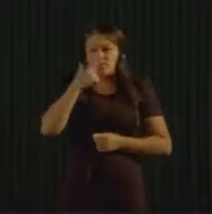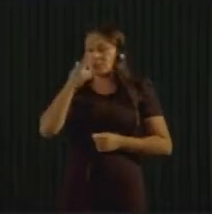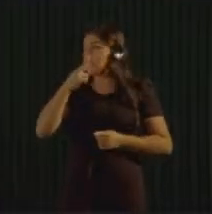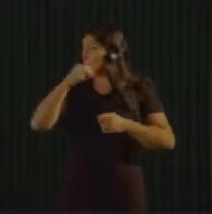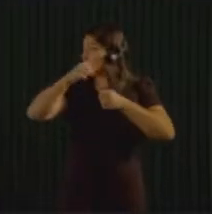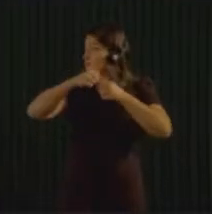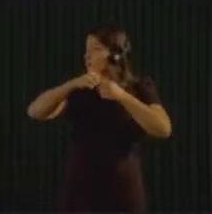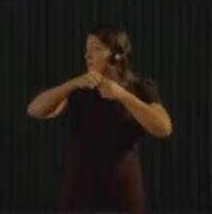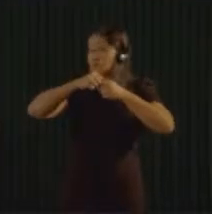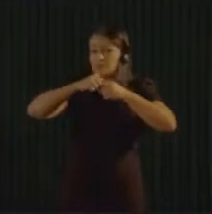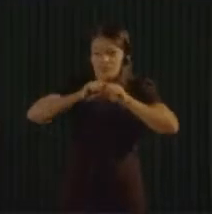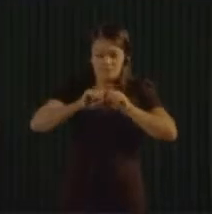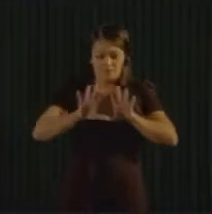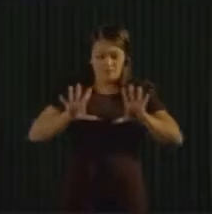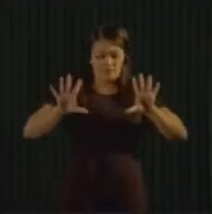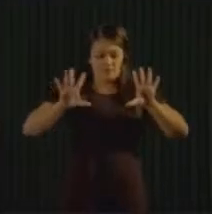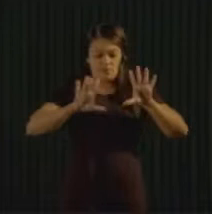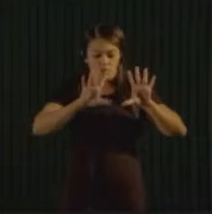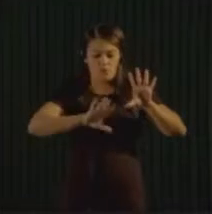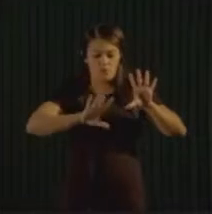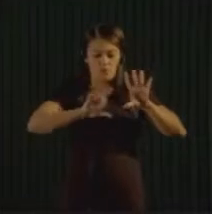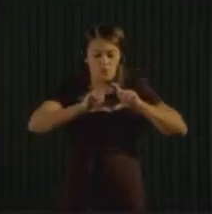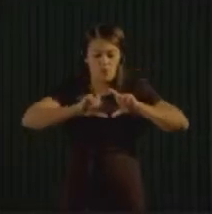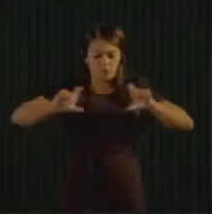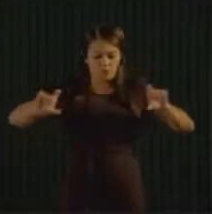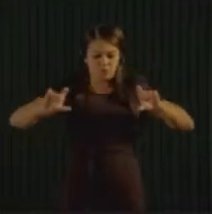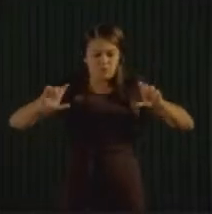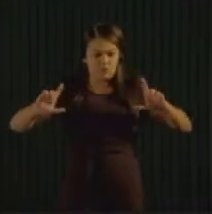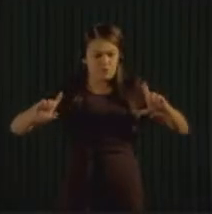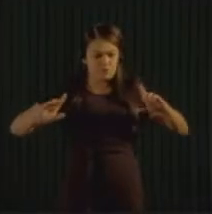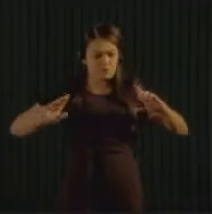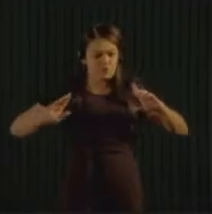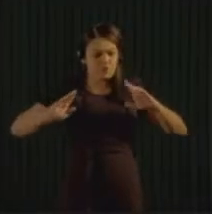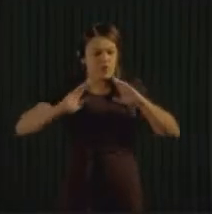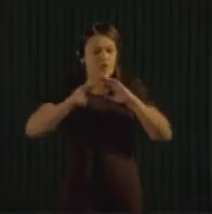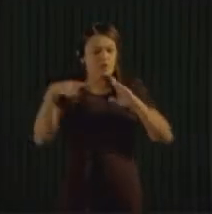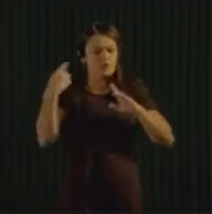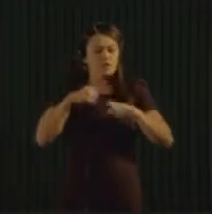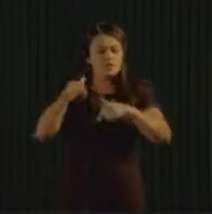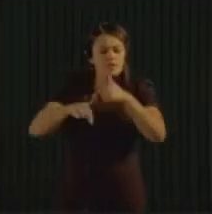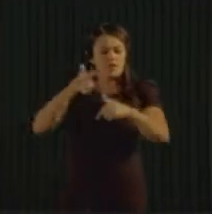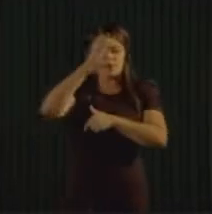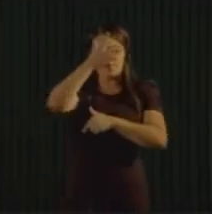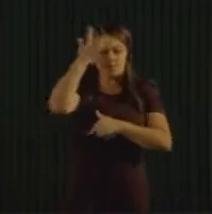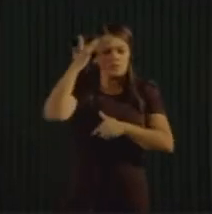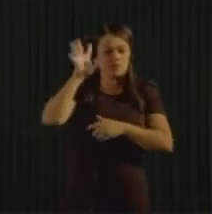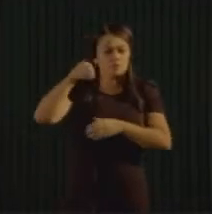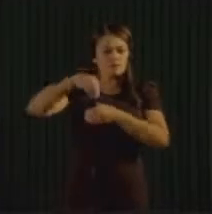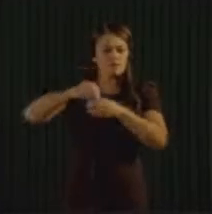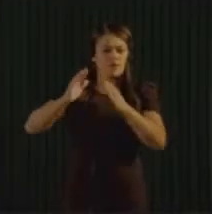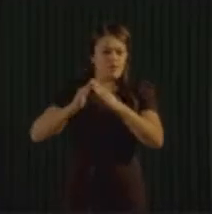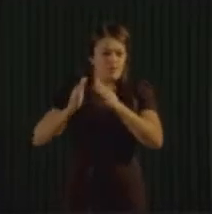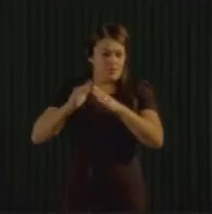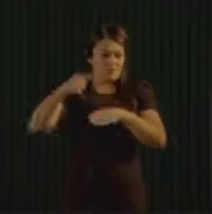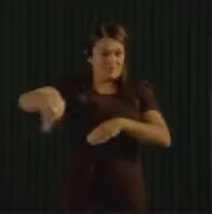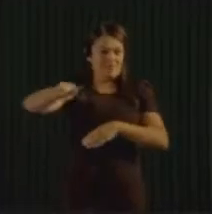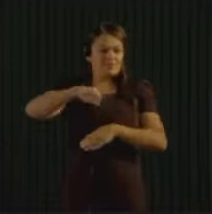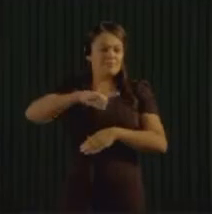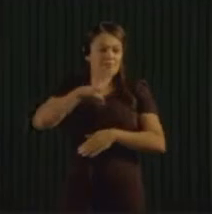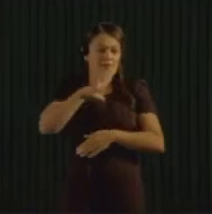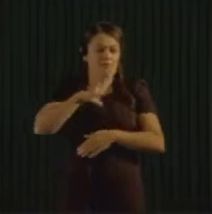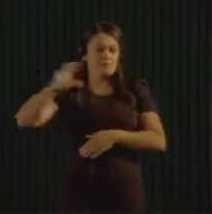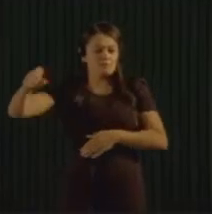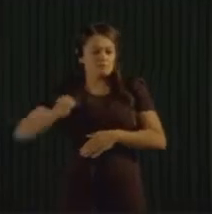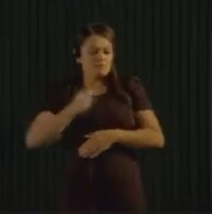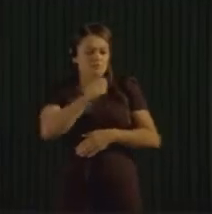directly with the local residents in the city, and then we engage them to kind of come up with different ideas of